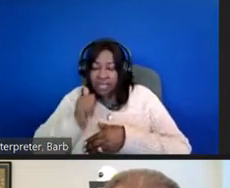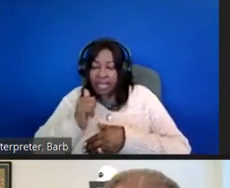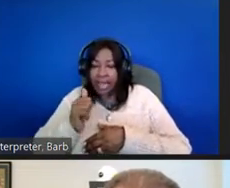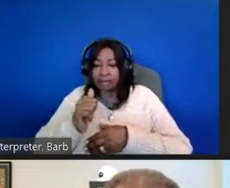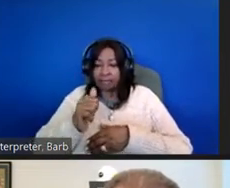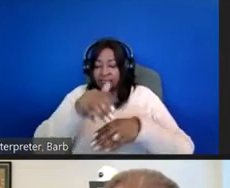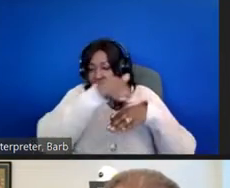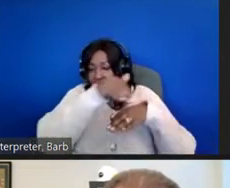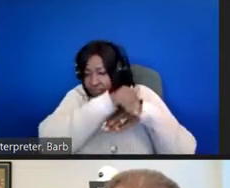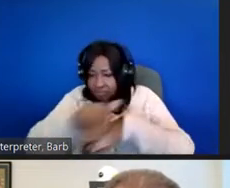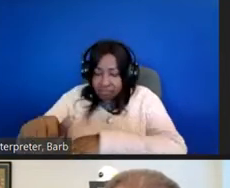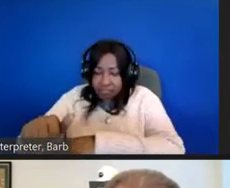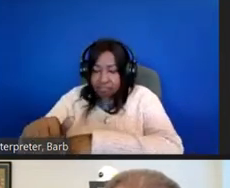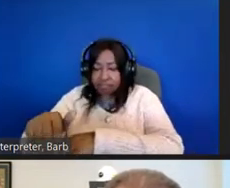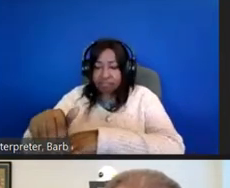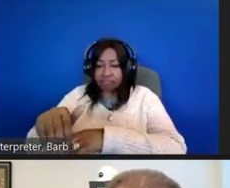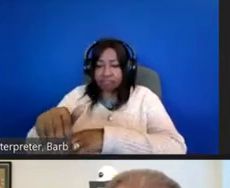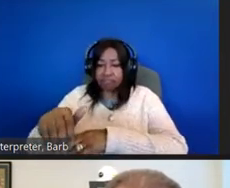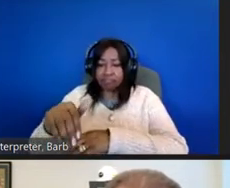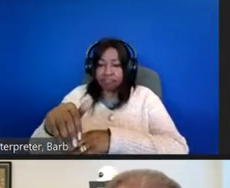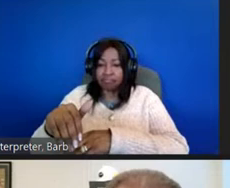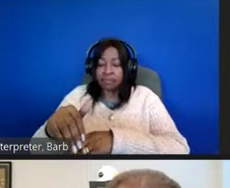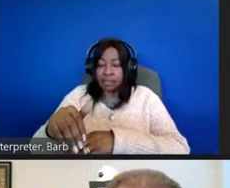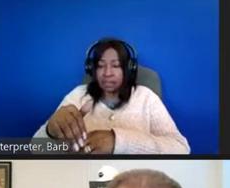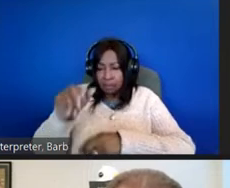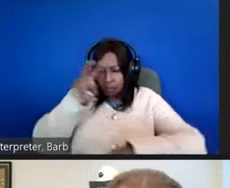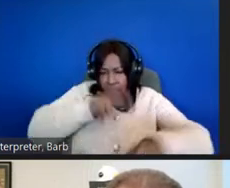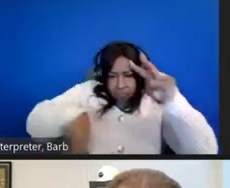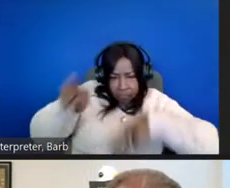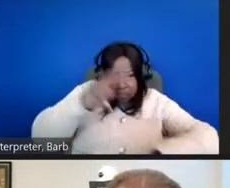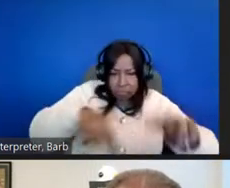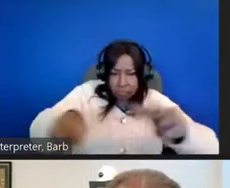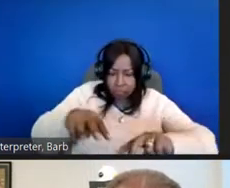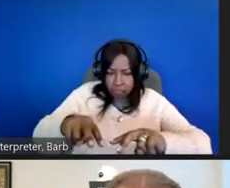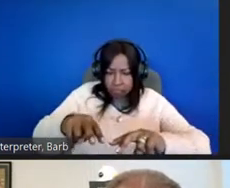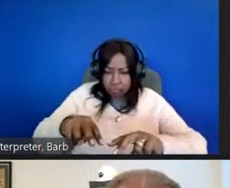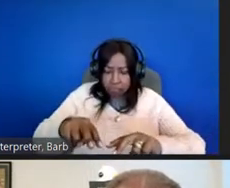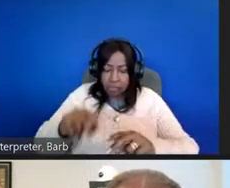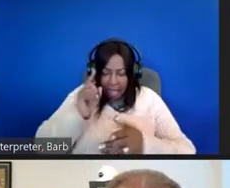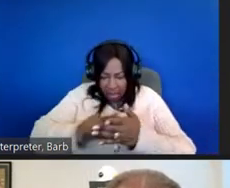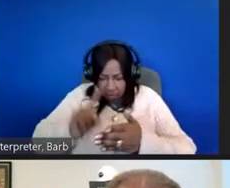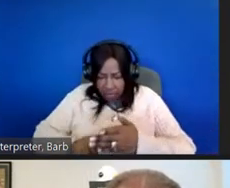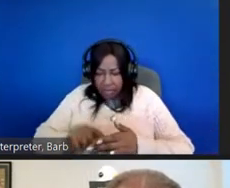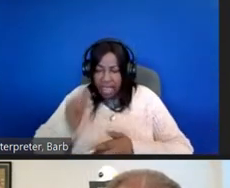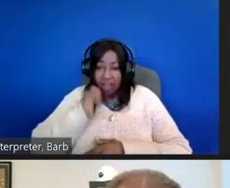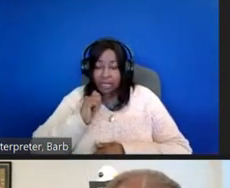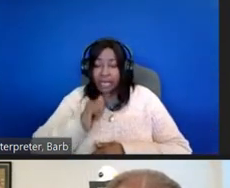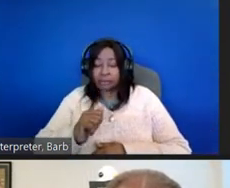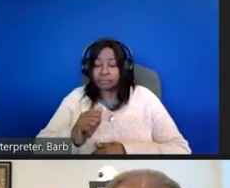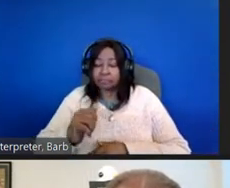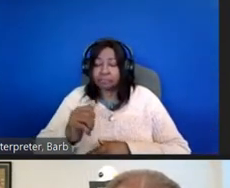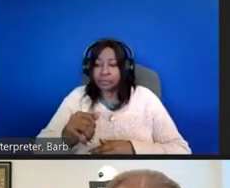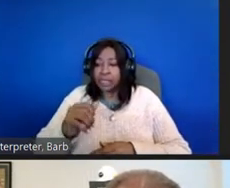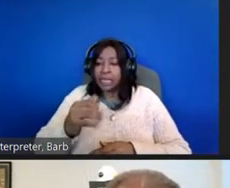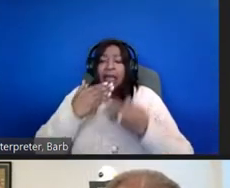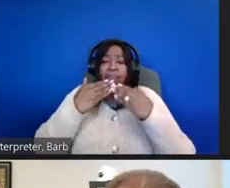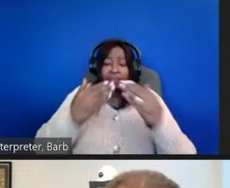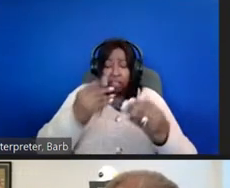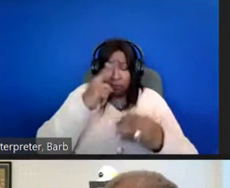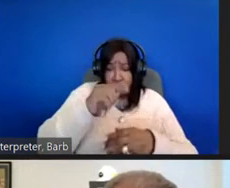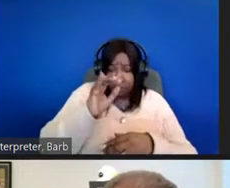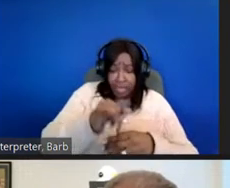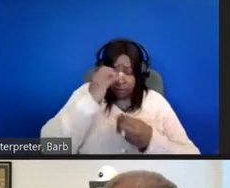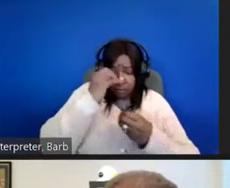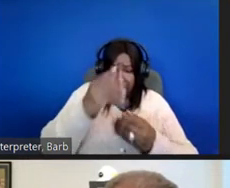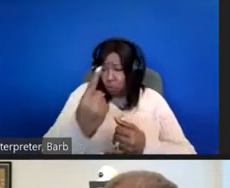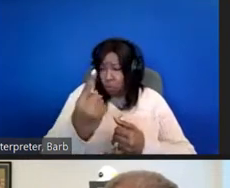monitoring, investigating, stuff like that. Thank you so much for that information. I do have one last question, and then